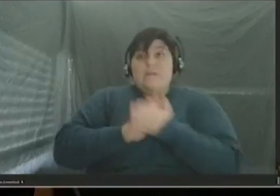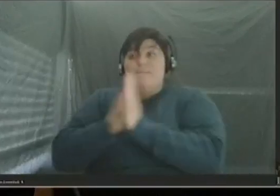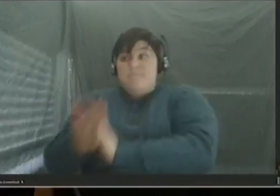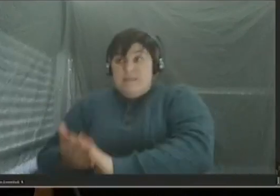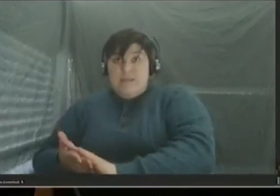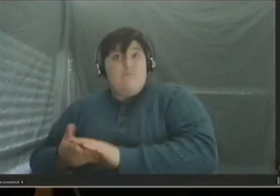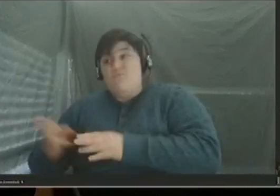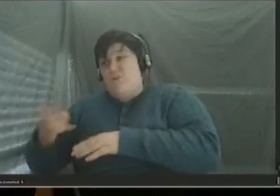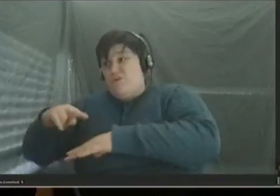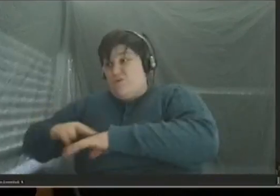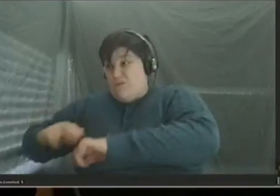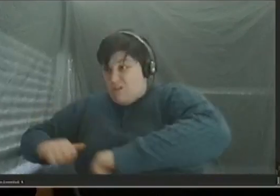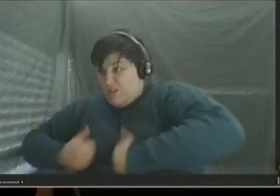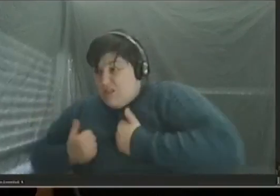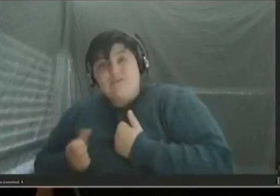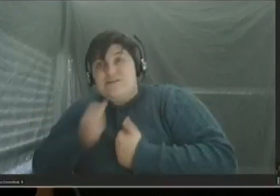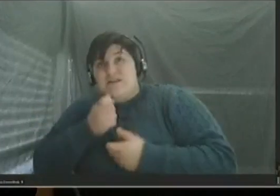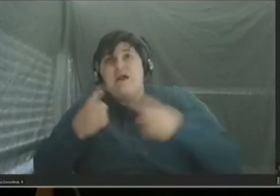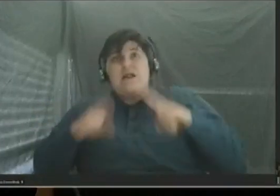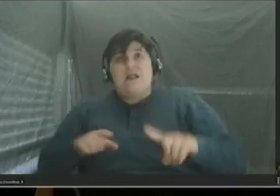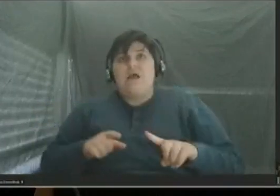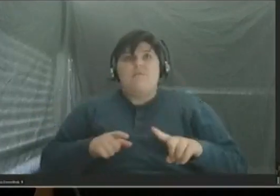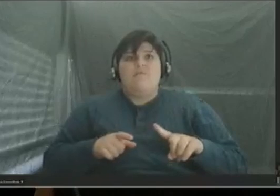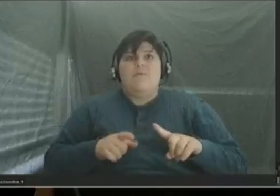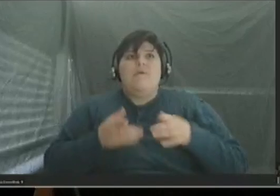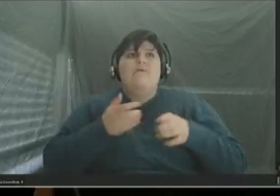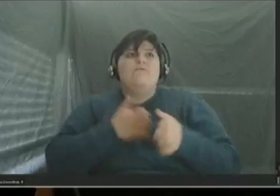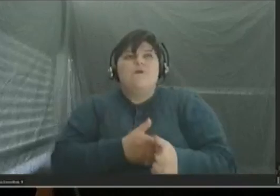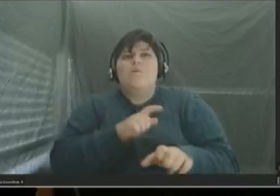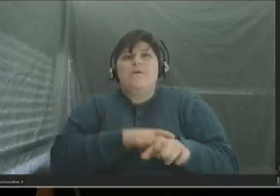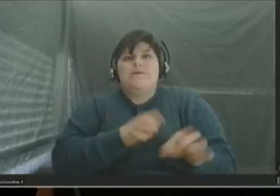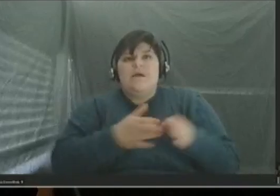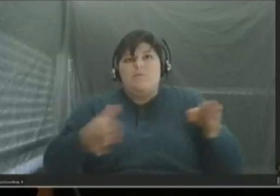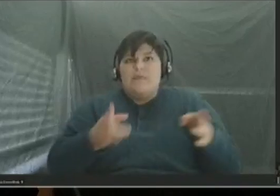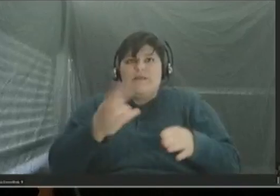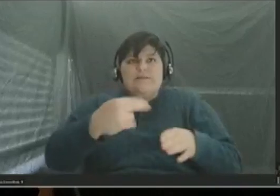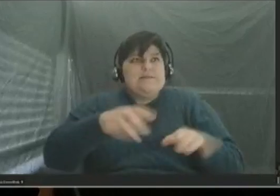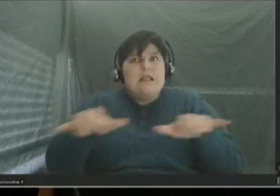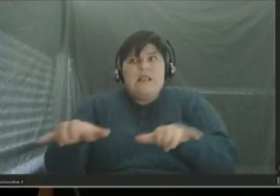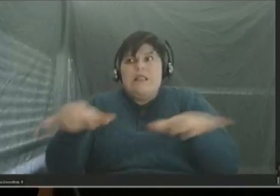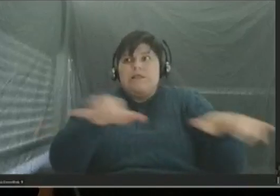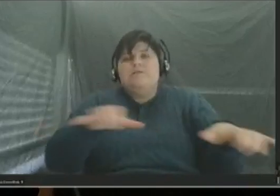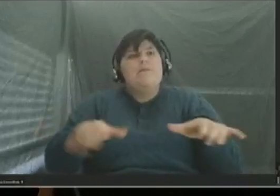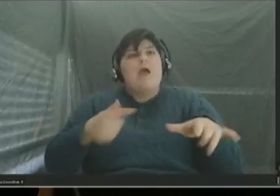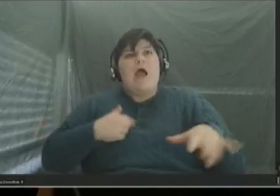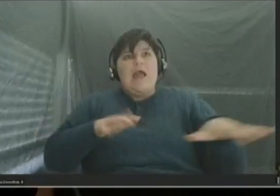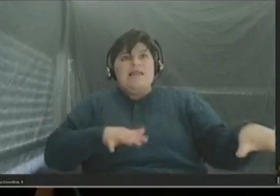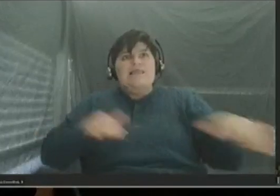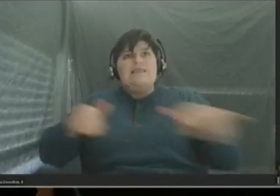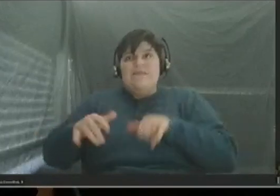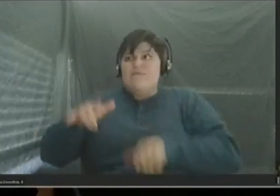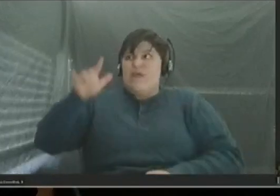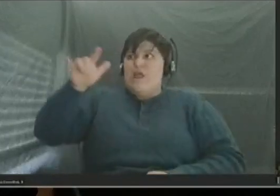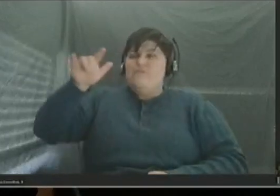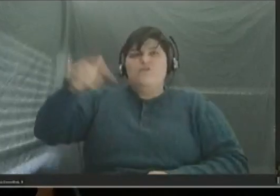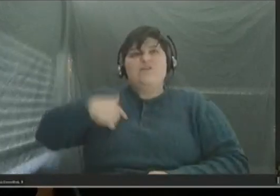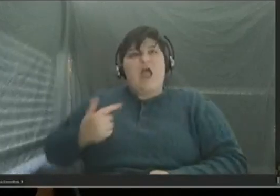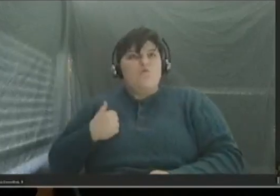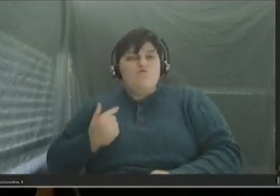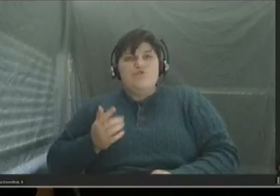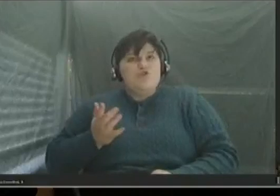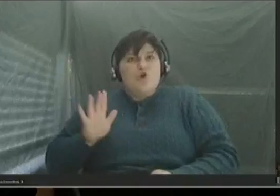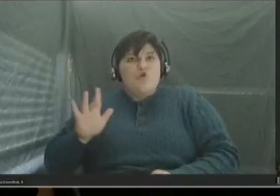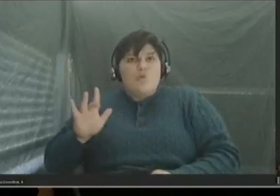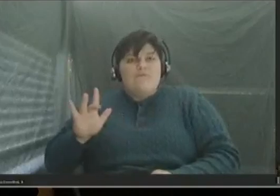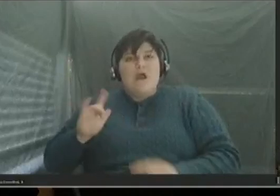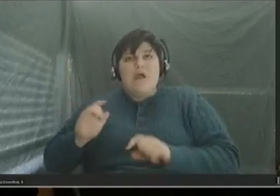life doesn't happen on a fixed timeline. And for example, after I got out of the Air Force, I was 25 and went